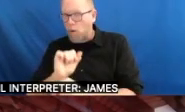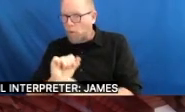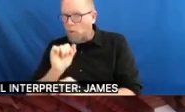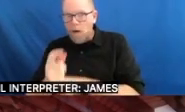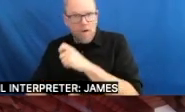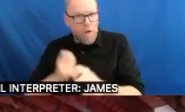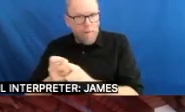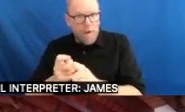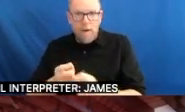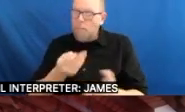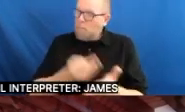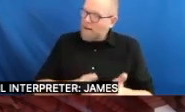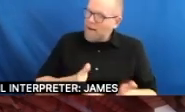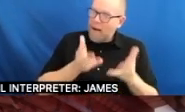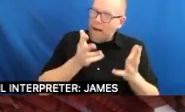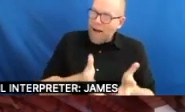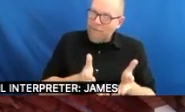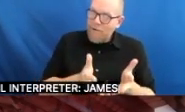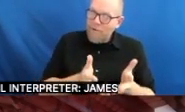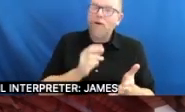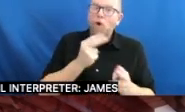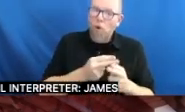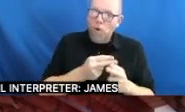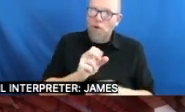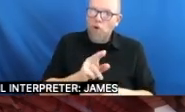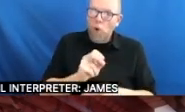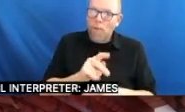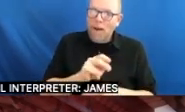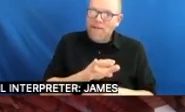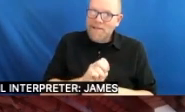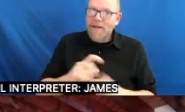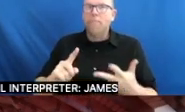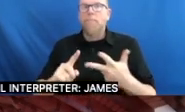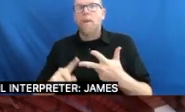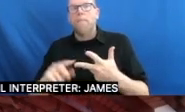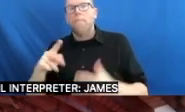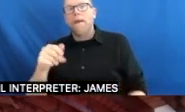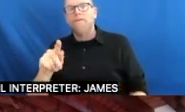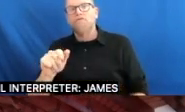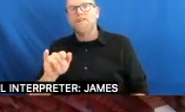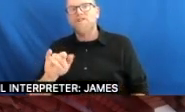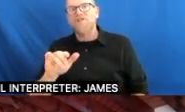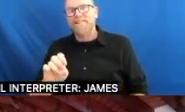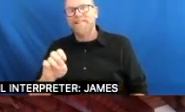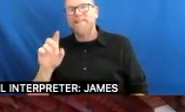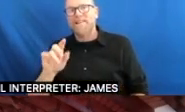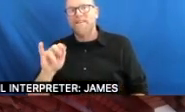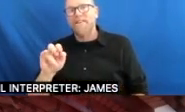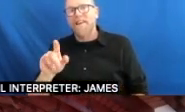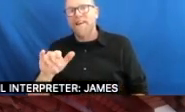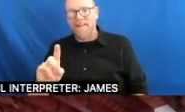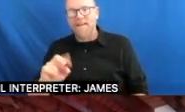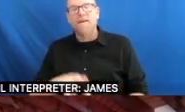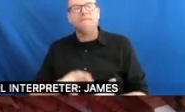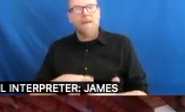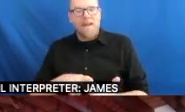that surplus. And patronage dividend is a distribution that a cooperative pays to its